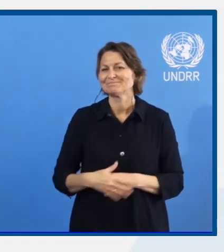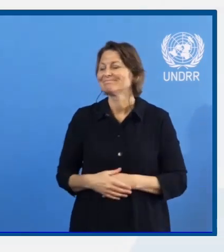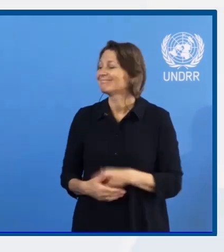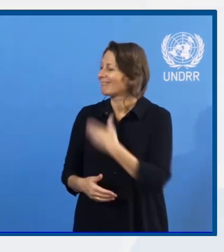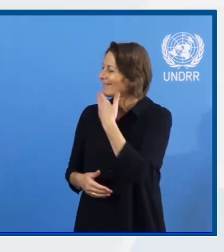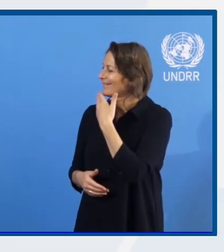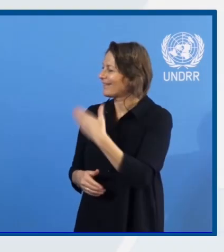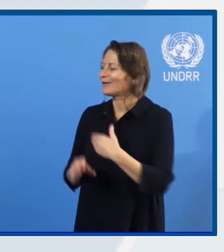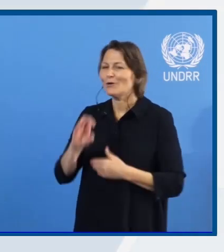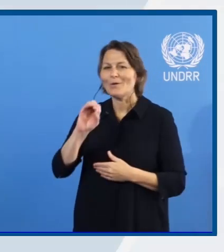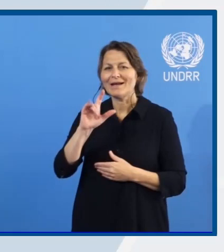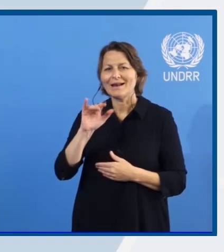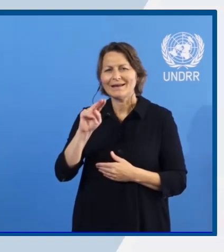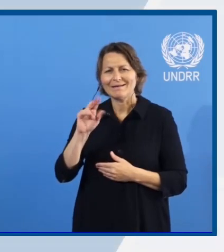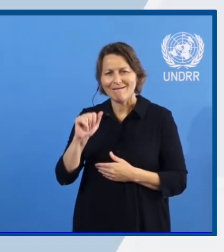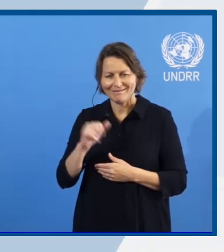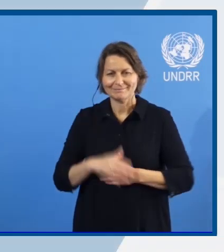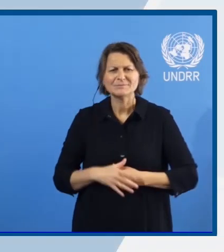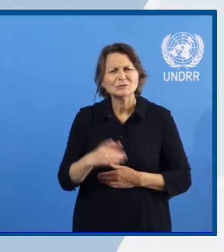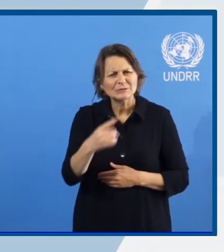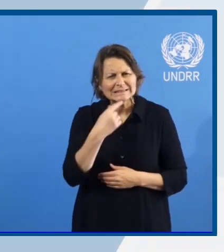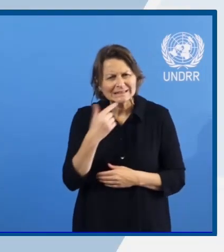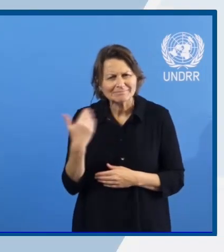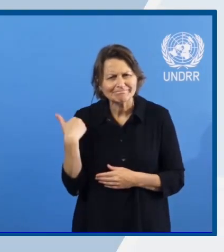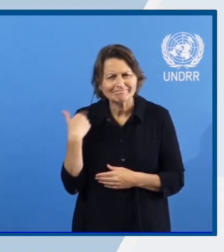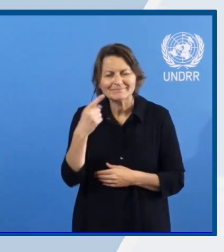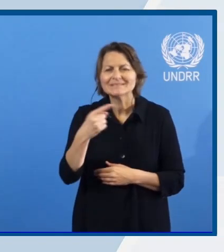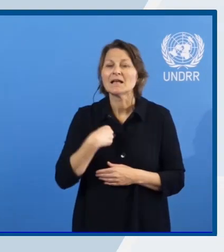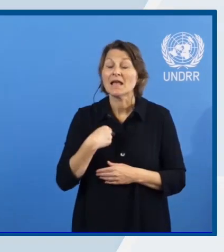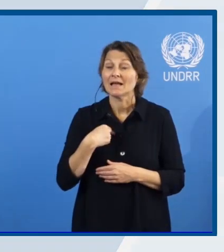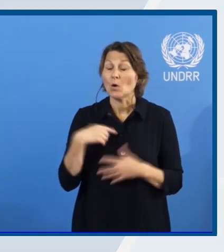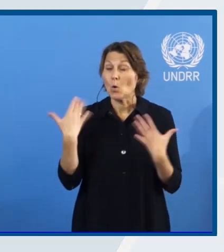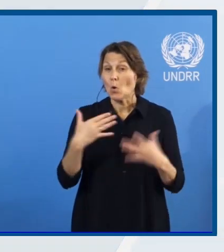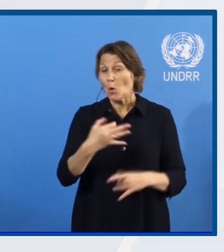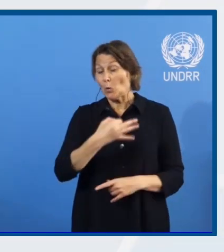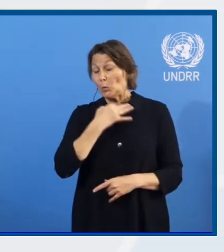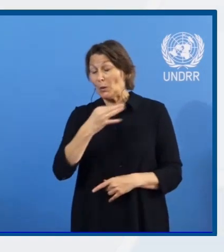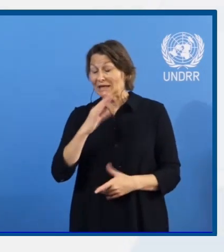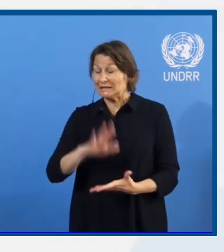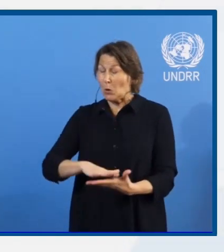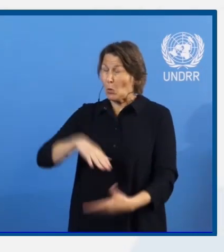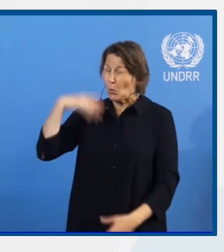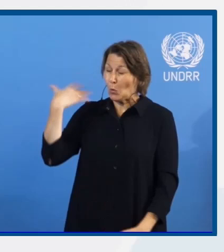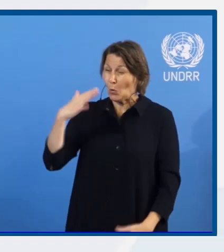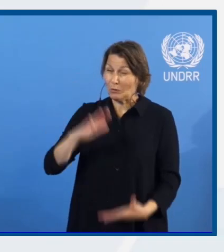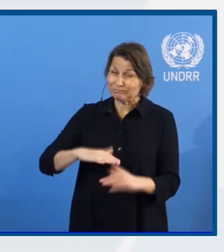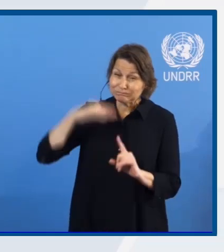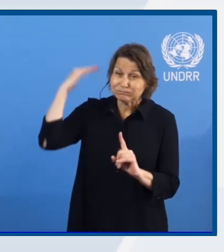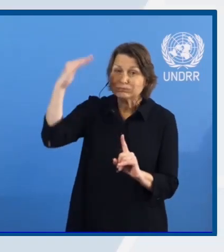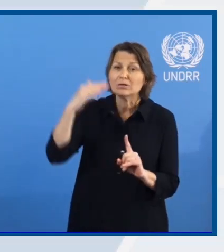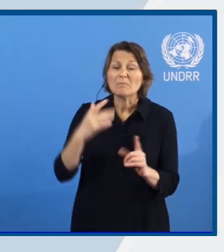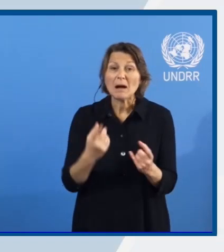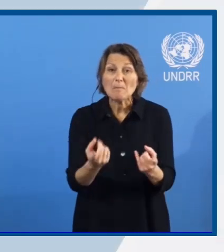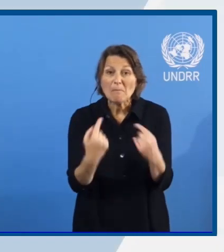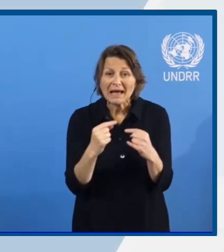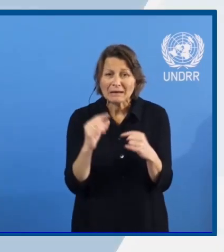Elena. I think the first point you were making on high risk and low returns for the private sector, it's very clearly an issue.